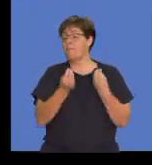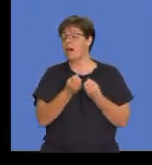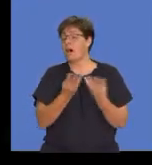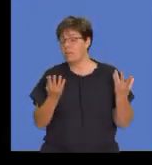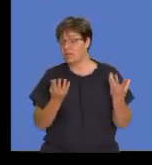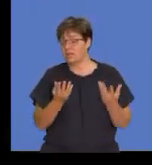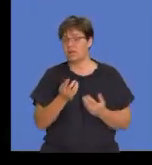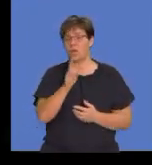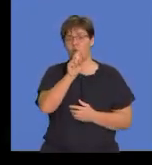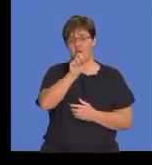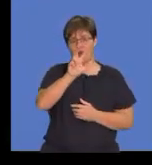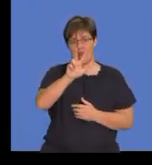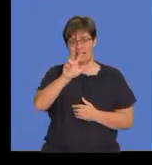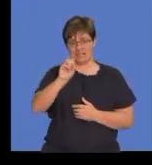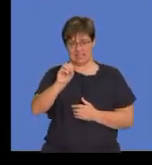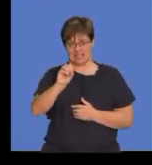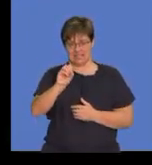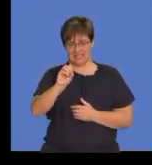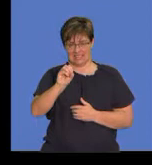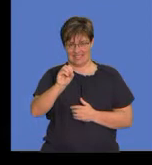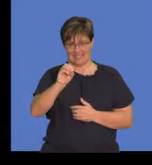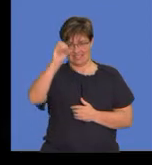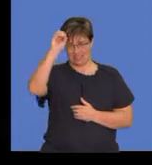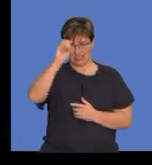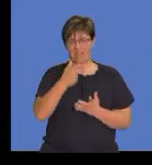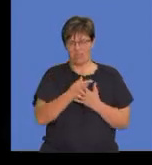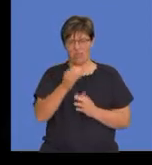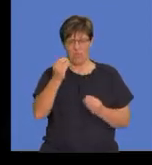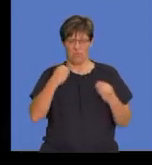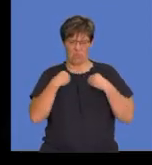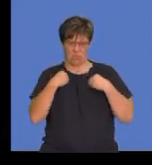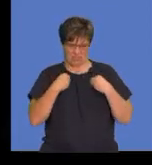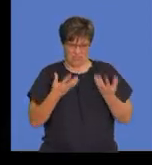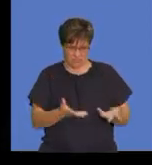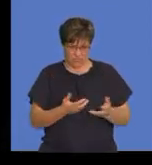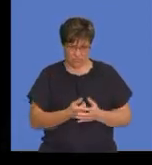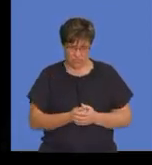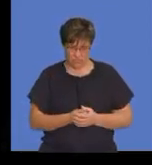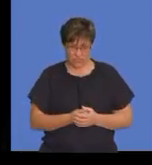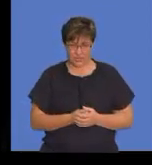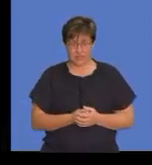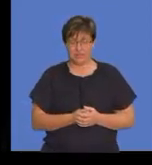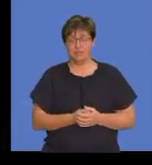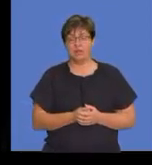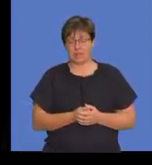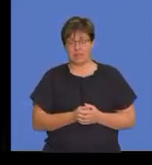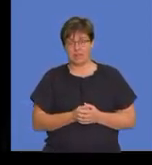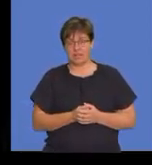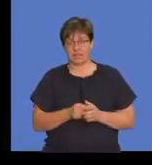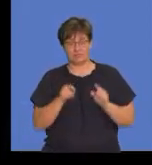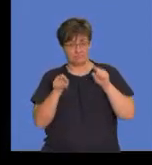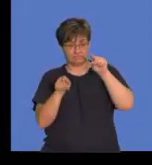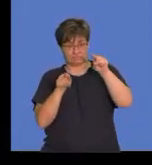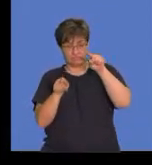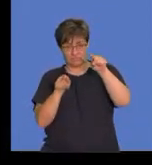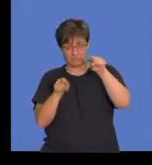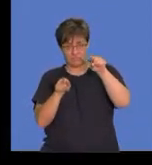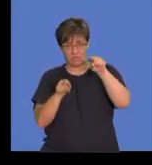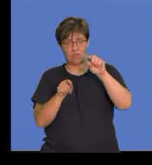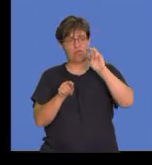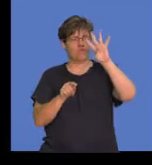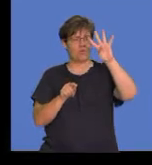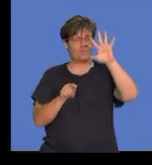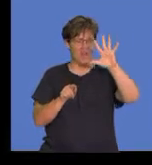180 degrees. That's one of the properties we know of a triangle. So meaning these 2 acute angles can be